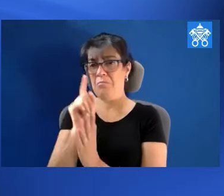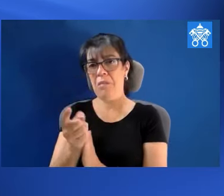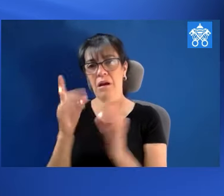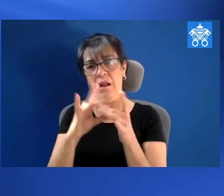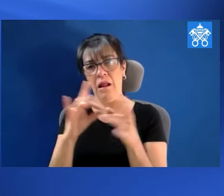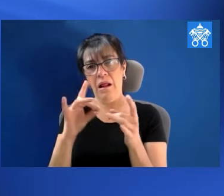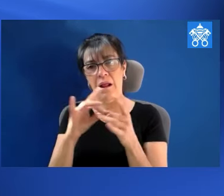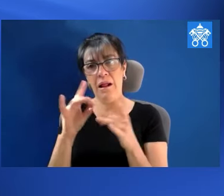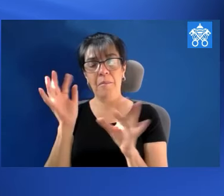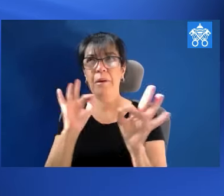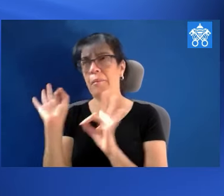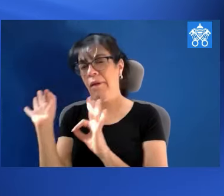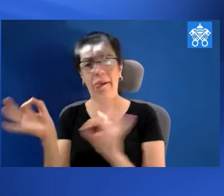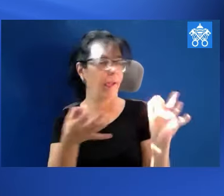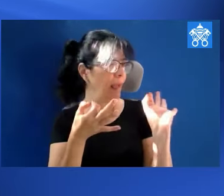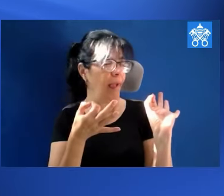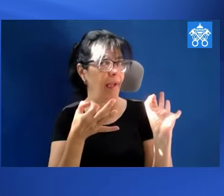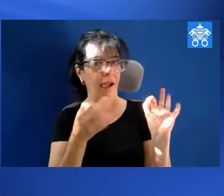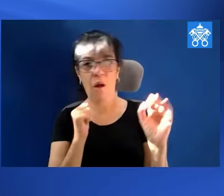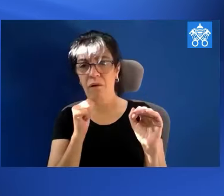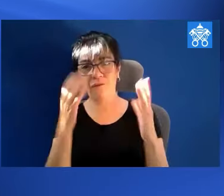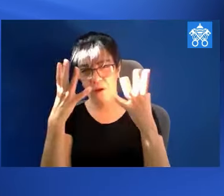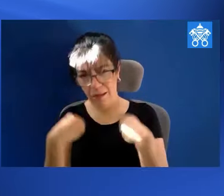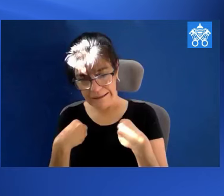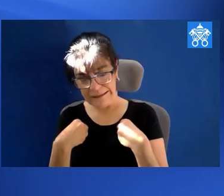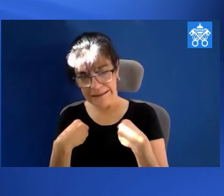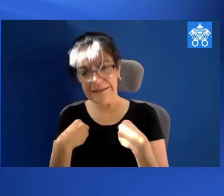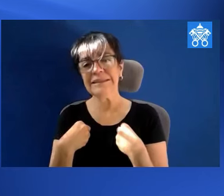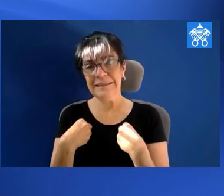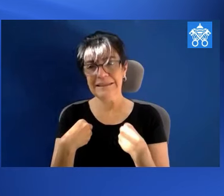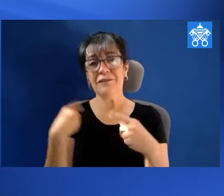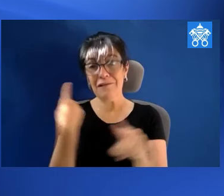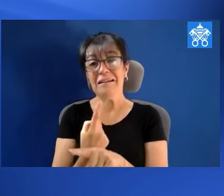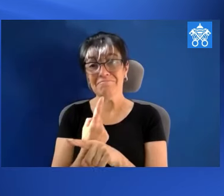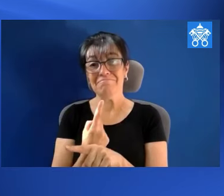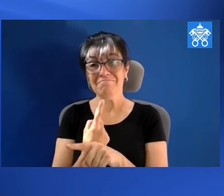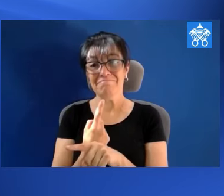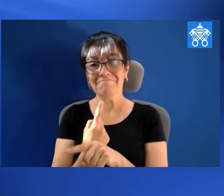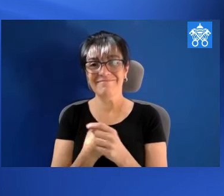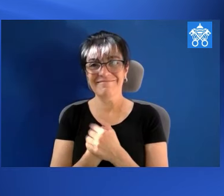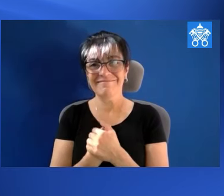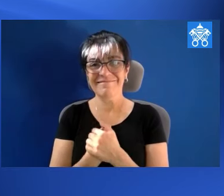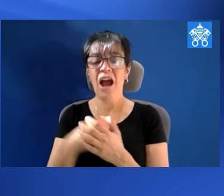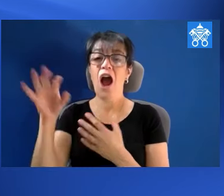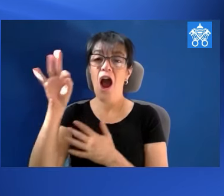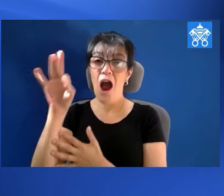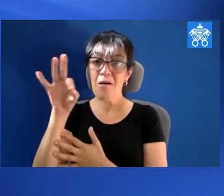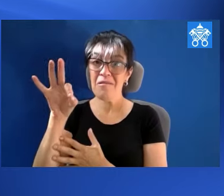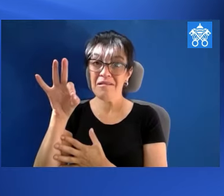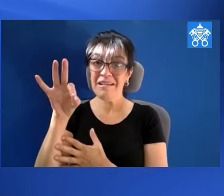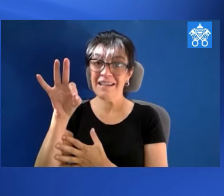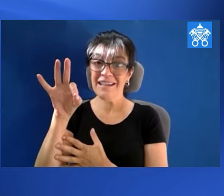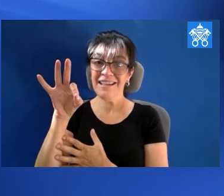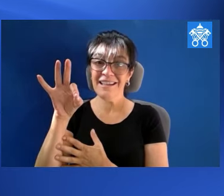Because after that, you lose people's attention. And the people fall asleep. And they're right. A